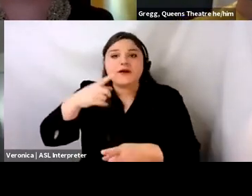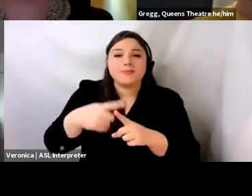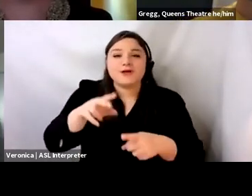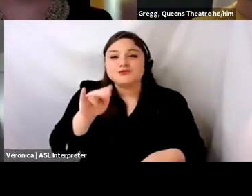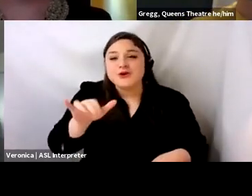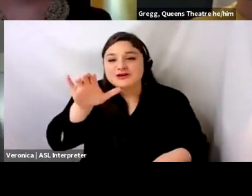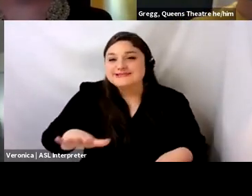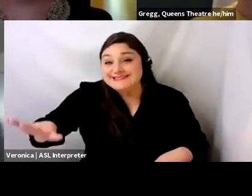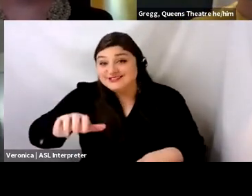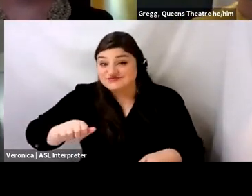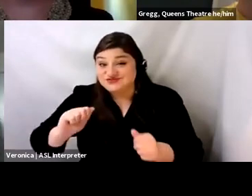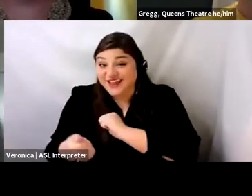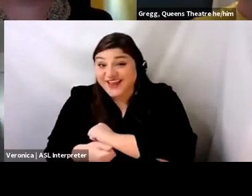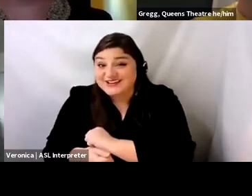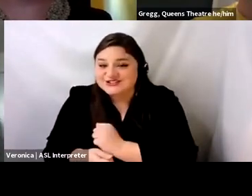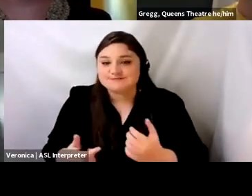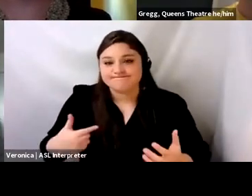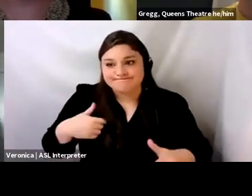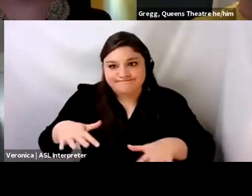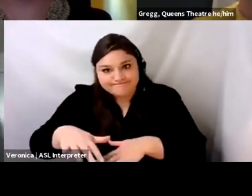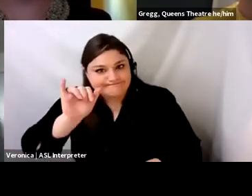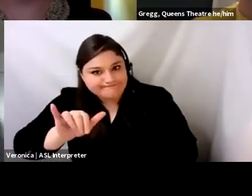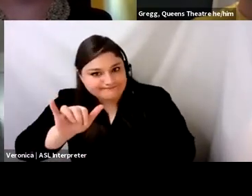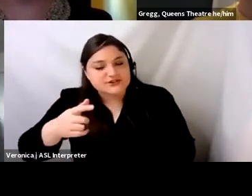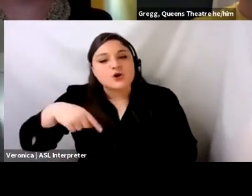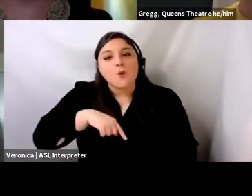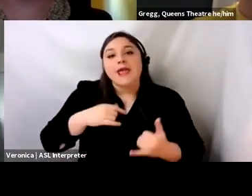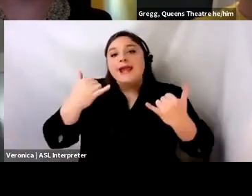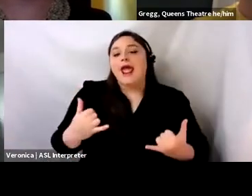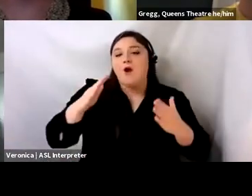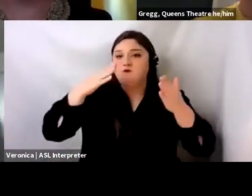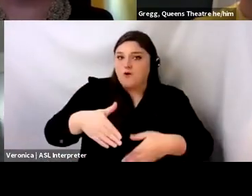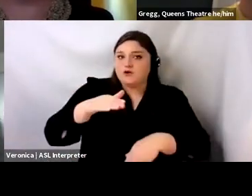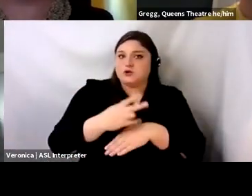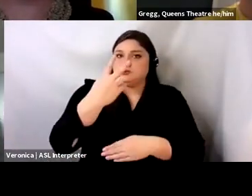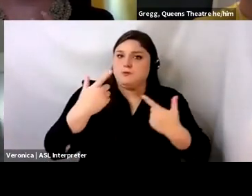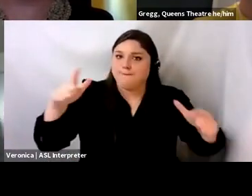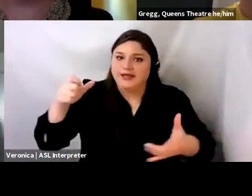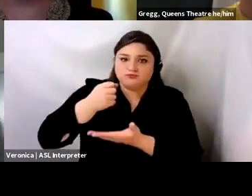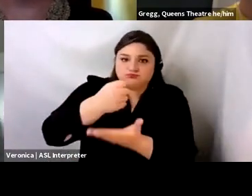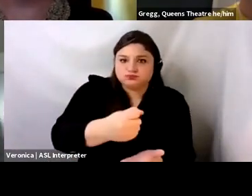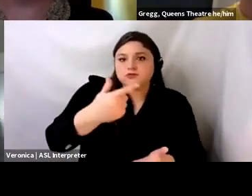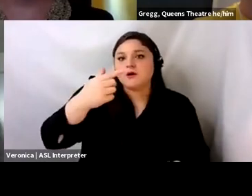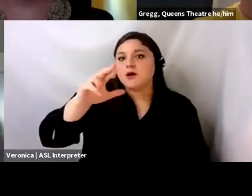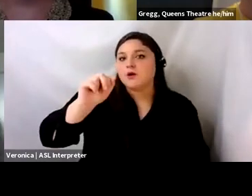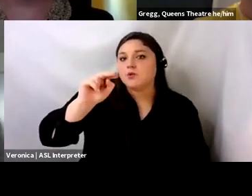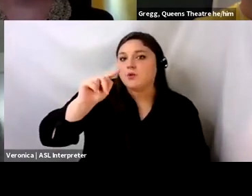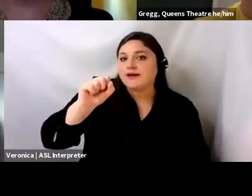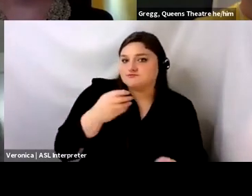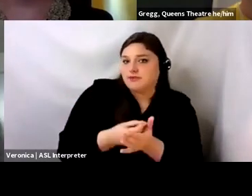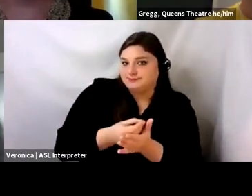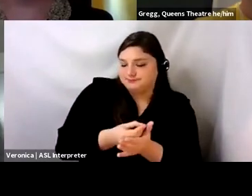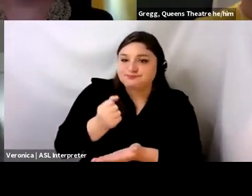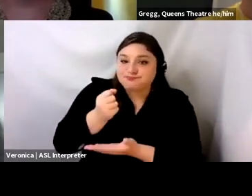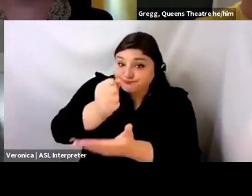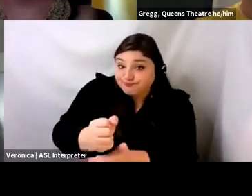So right now we've been concentrating on two large grants. And with my project, with this